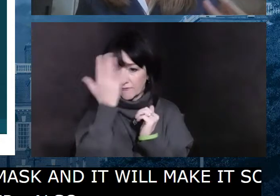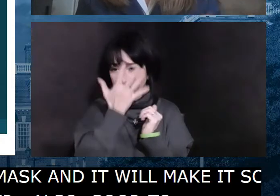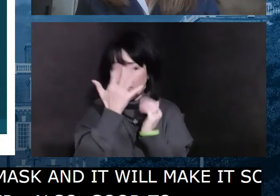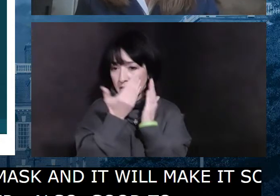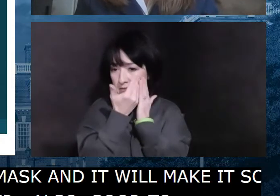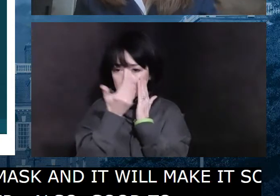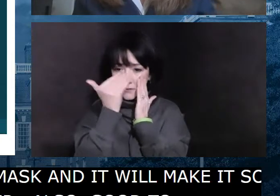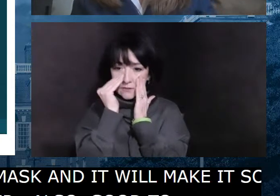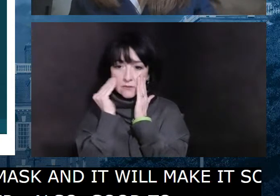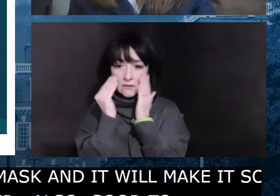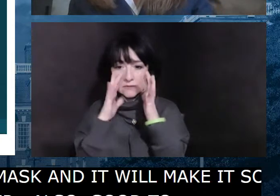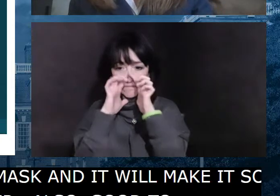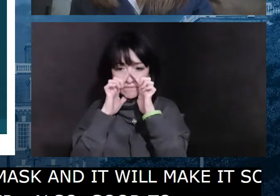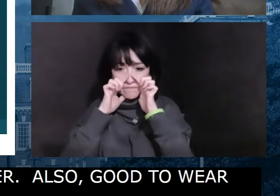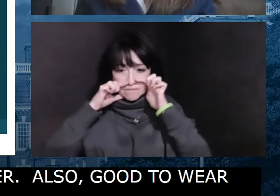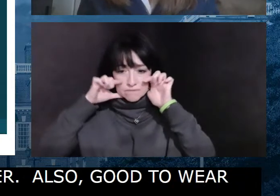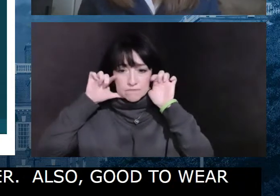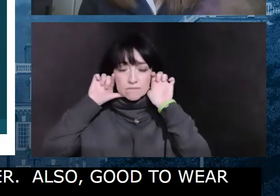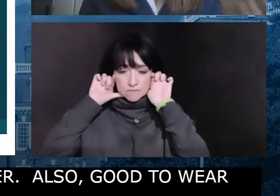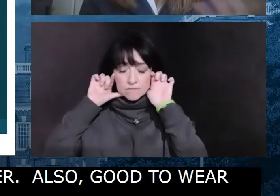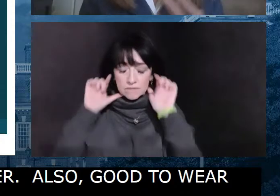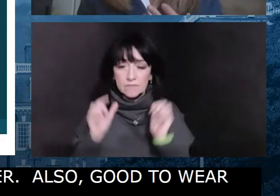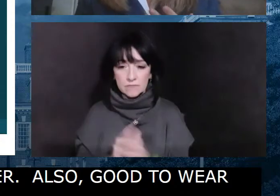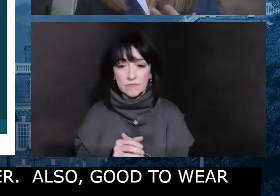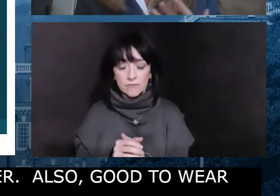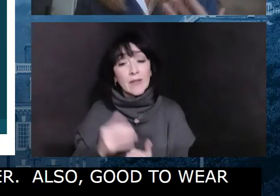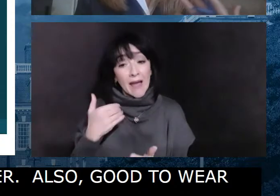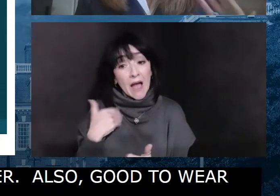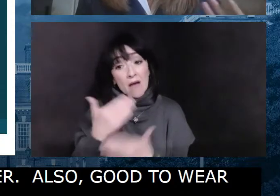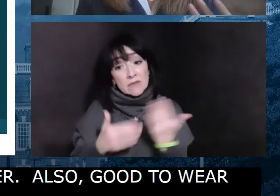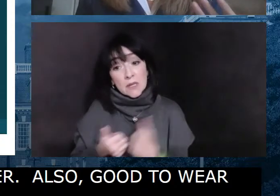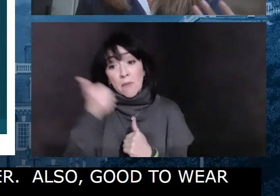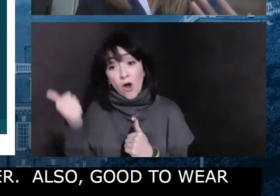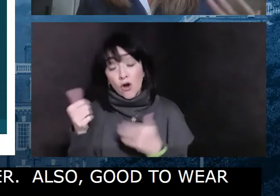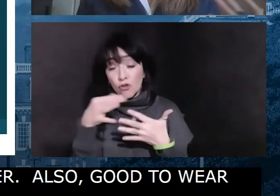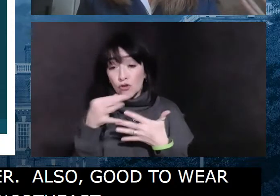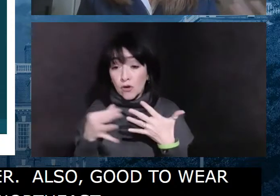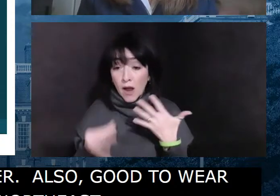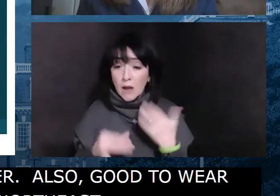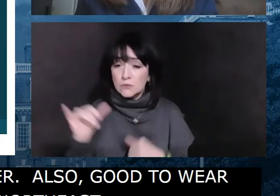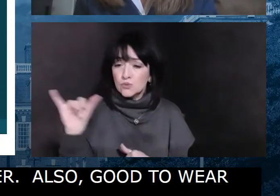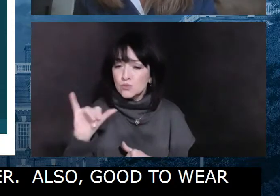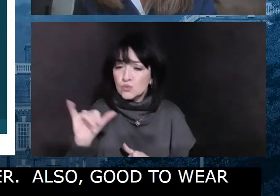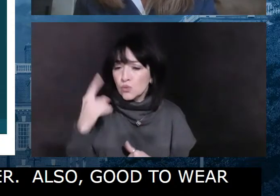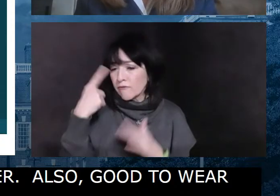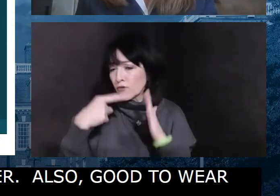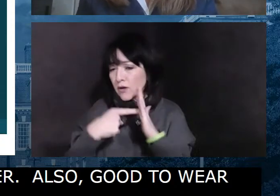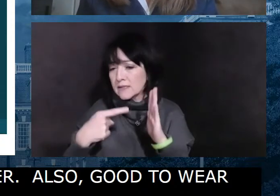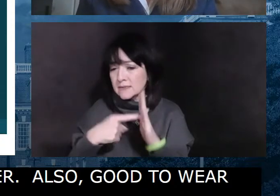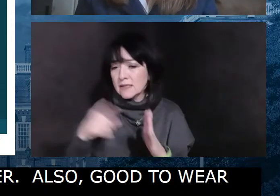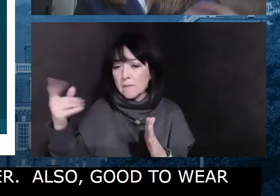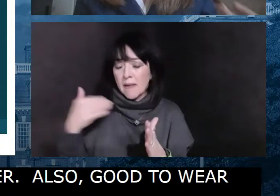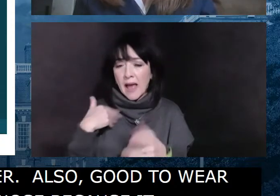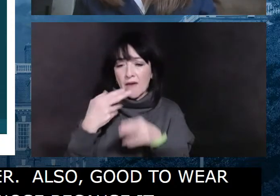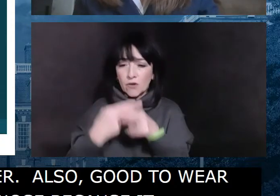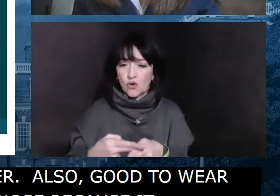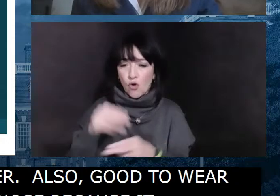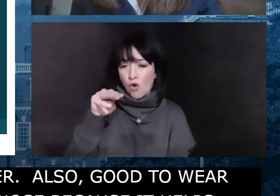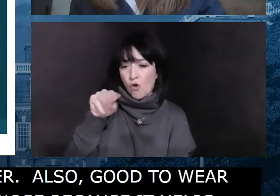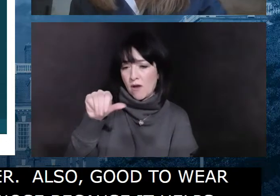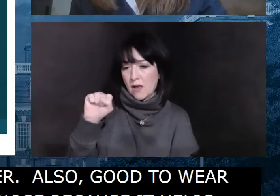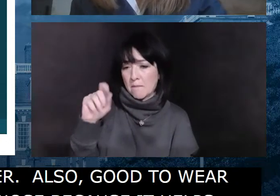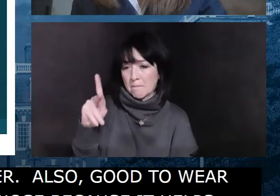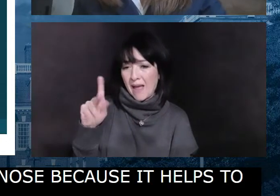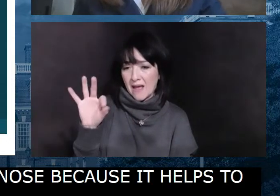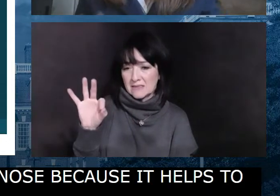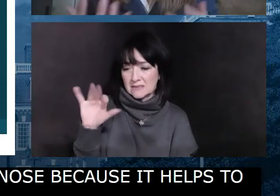make it fit more snugly. There's also some other options. So for example, there's something called a mask fitter, and